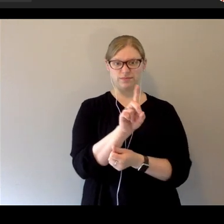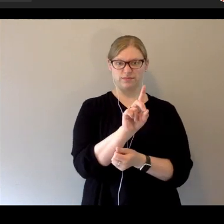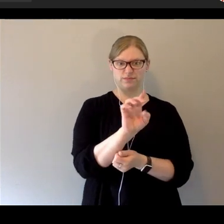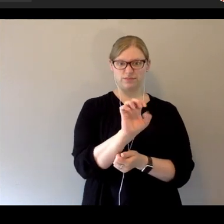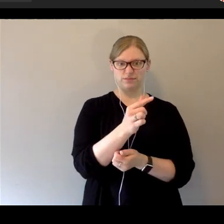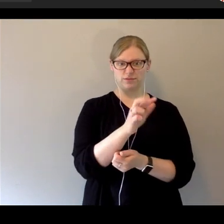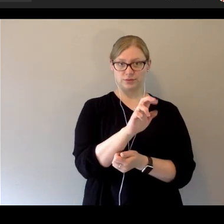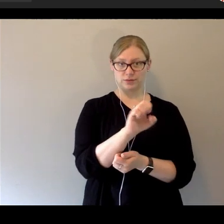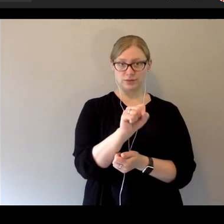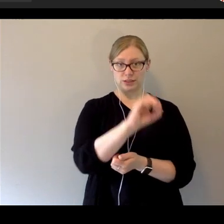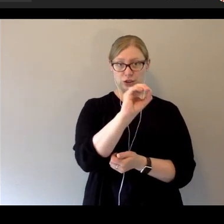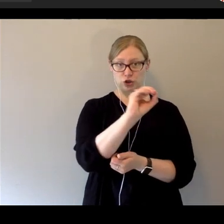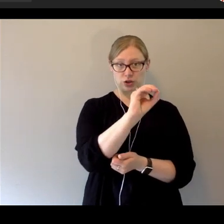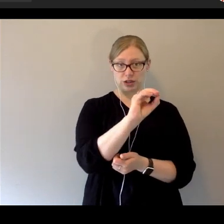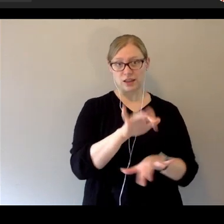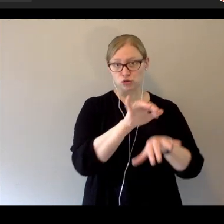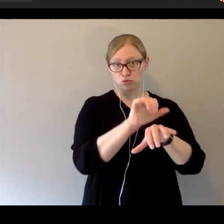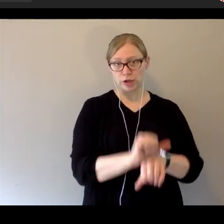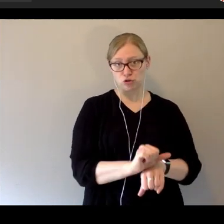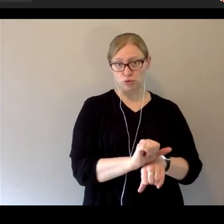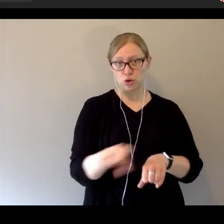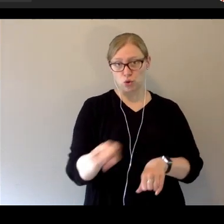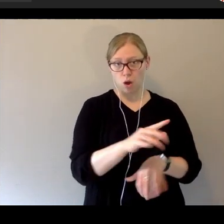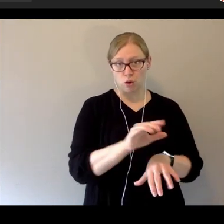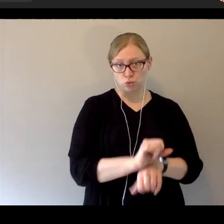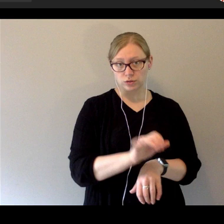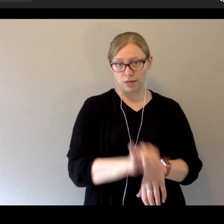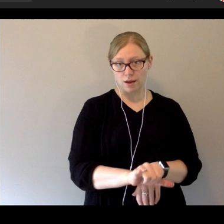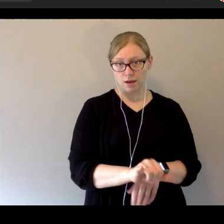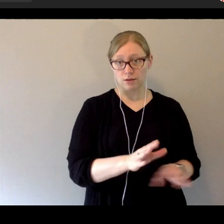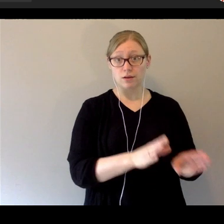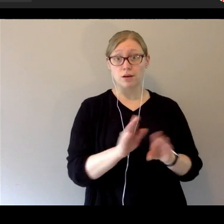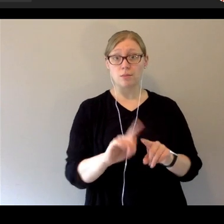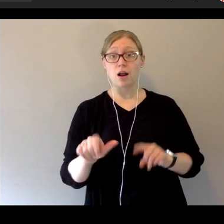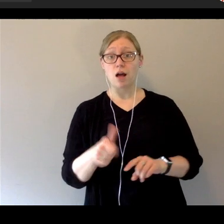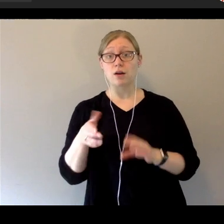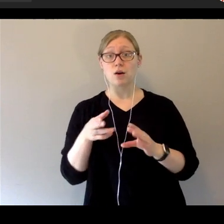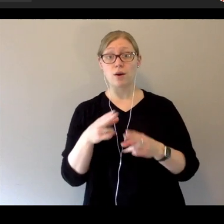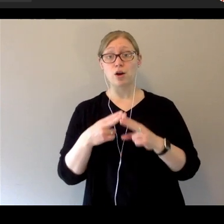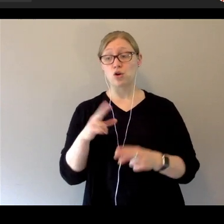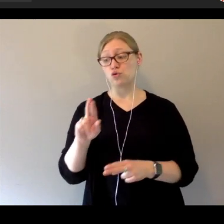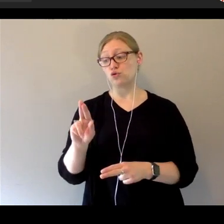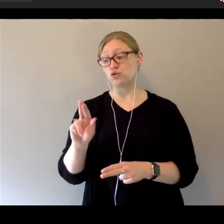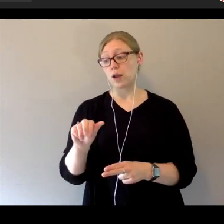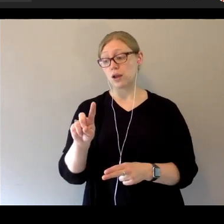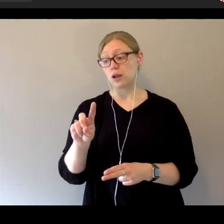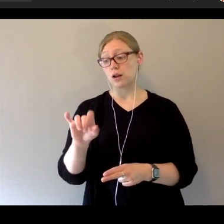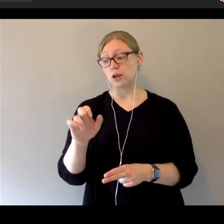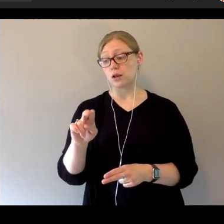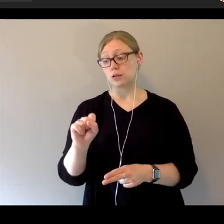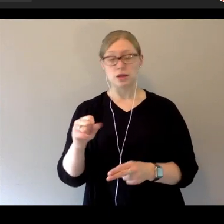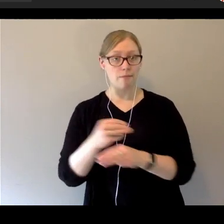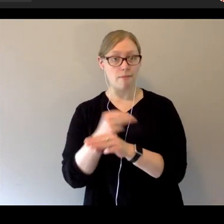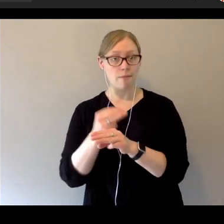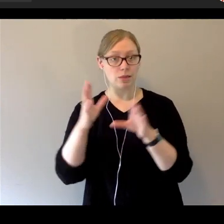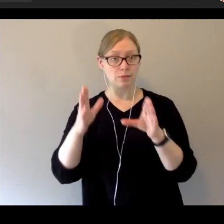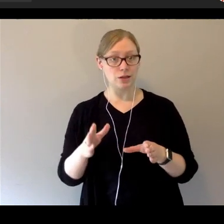traditional way, but there's also this thing called radians, and mathematicians often use radians for angles. Just like